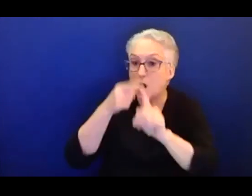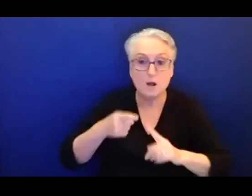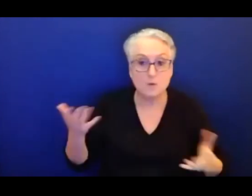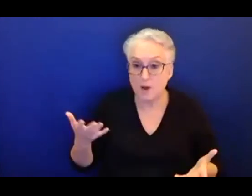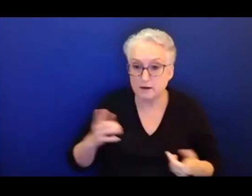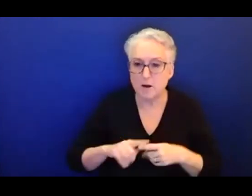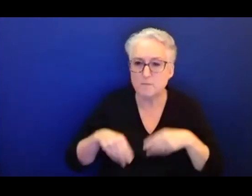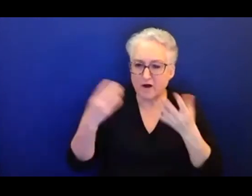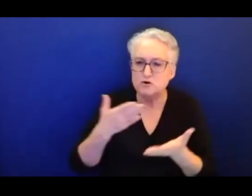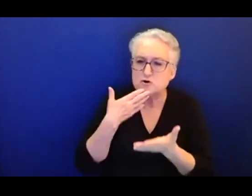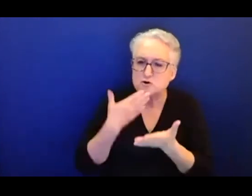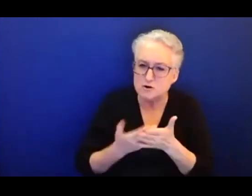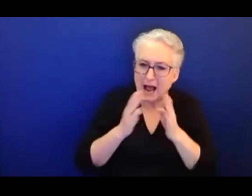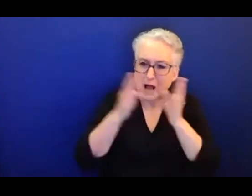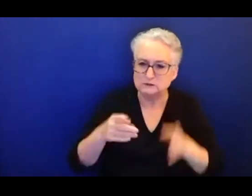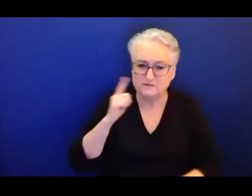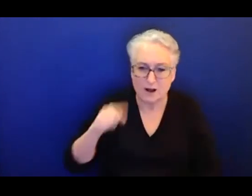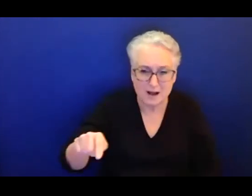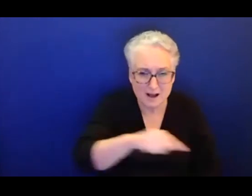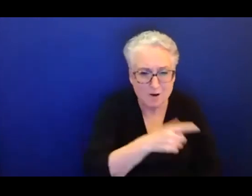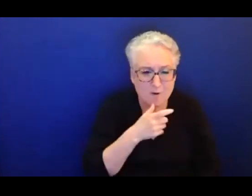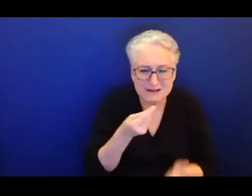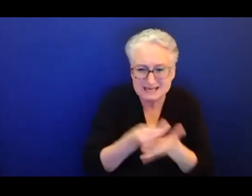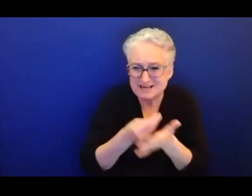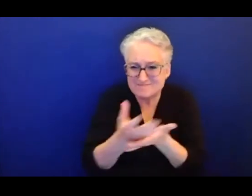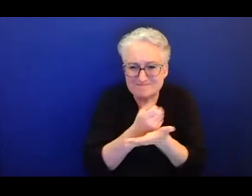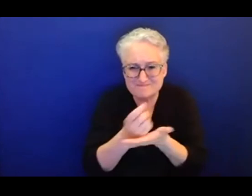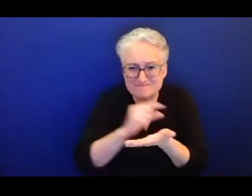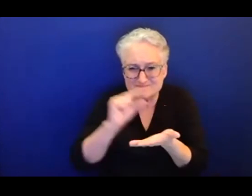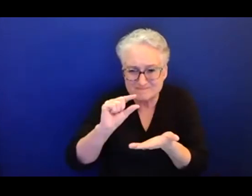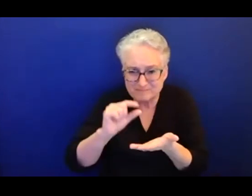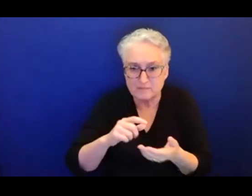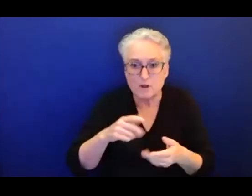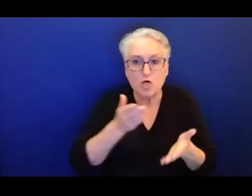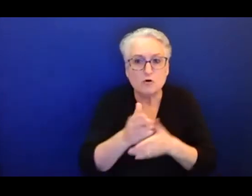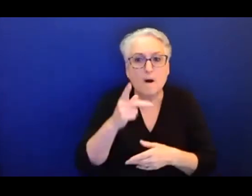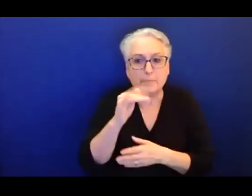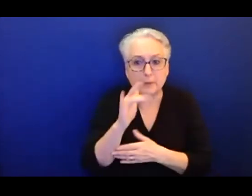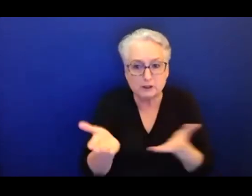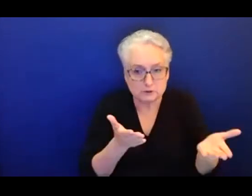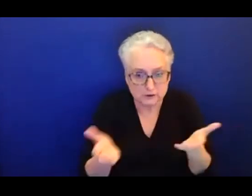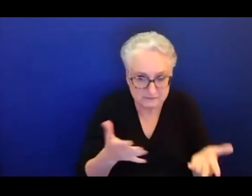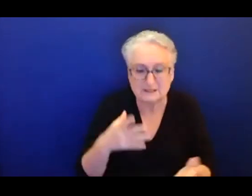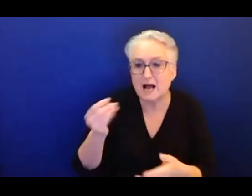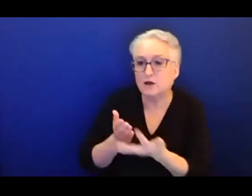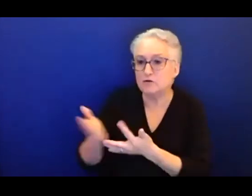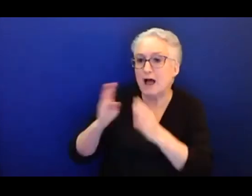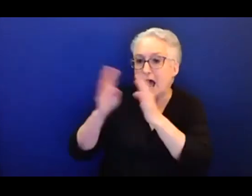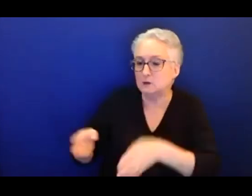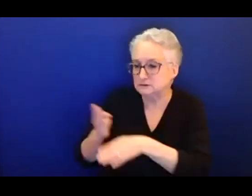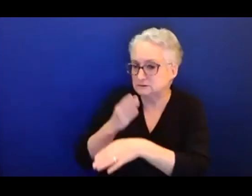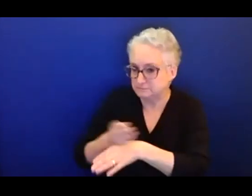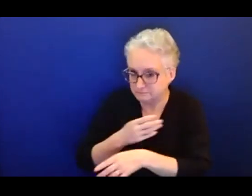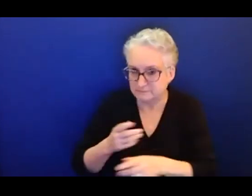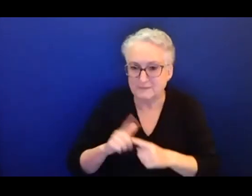moderate income households through public services and the rehabilitation of housing. to help residents become more stable in their